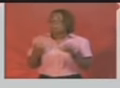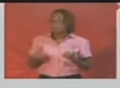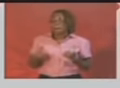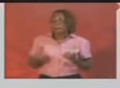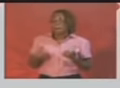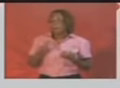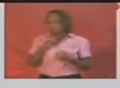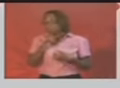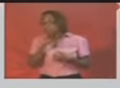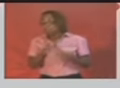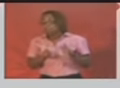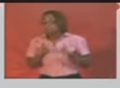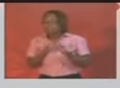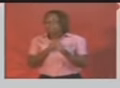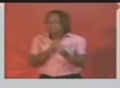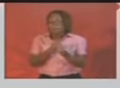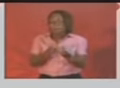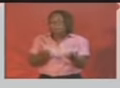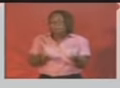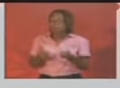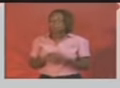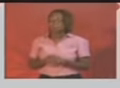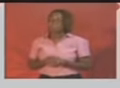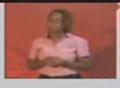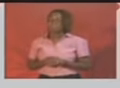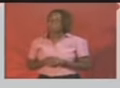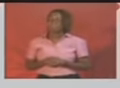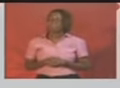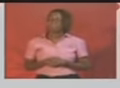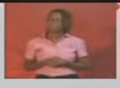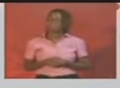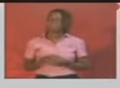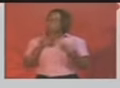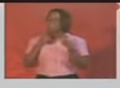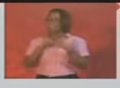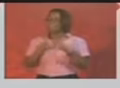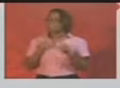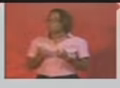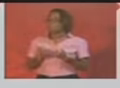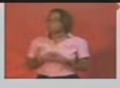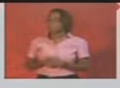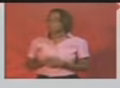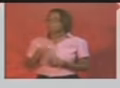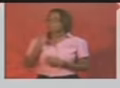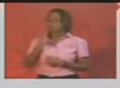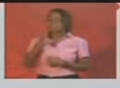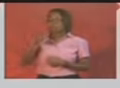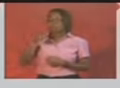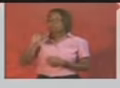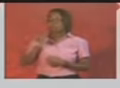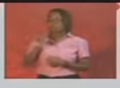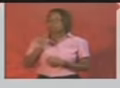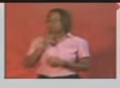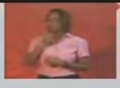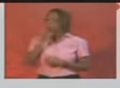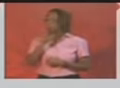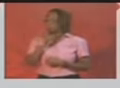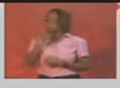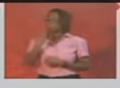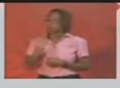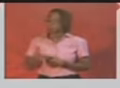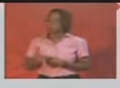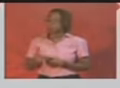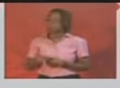safety and effectiveness of any vaccine that they are releasing to their member states. So they have member states all over the world, upwards